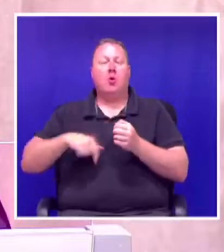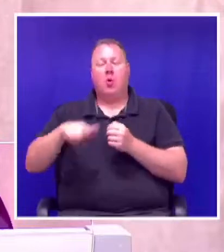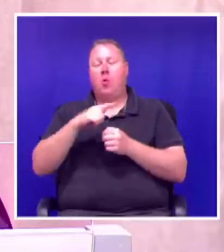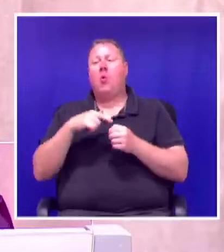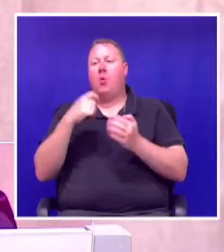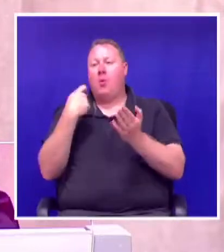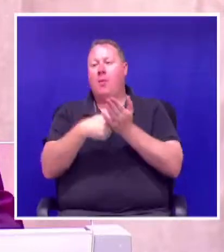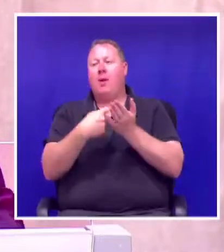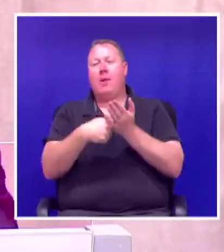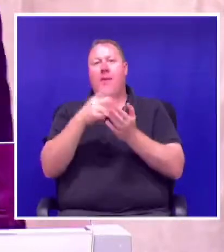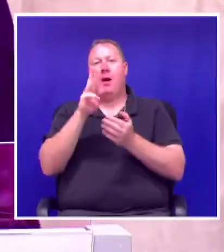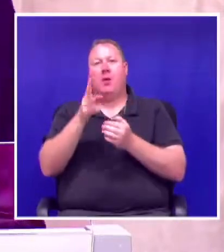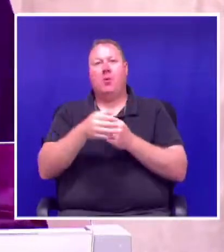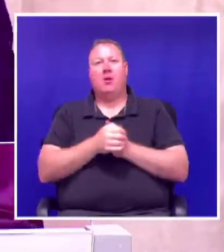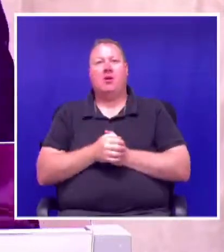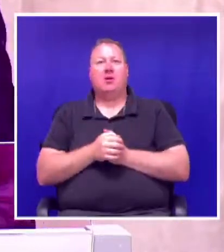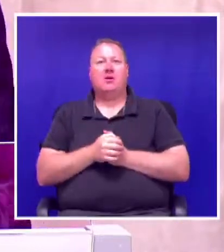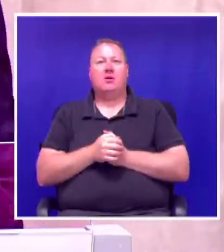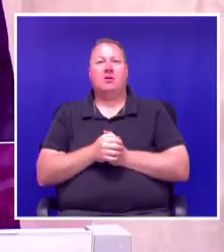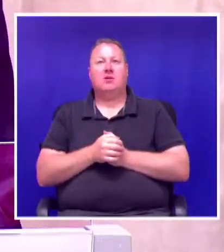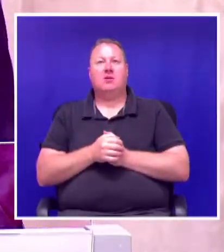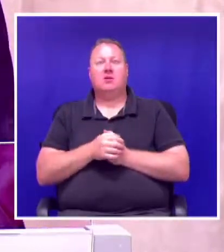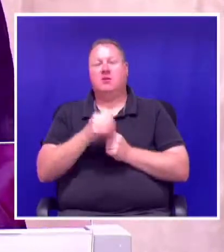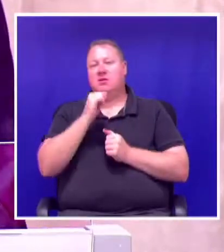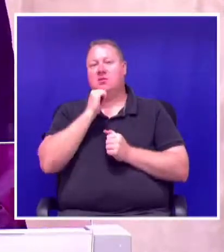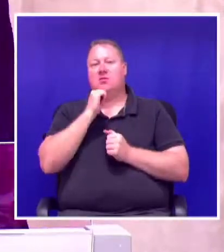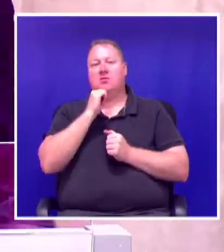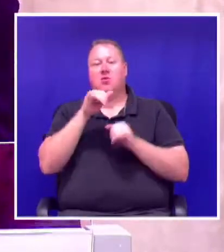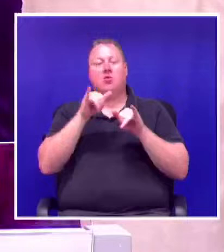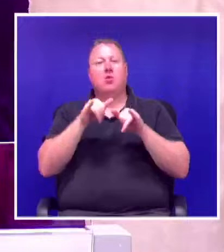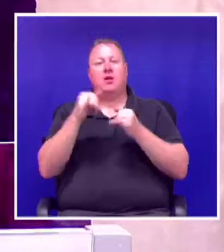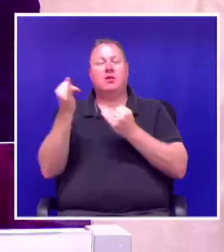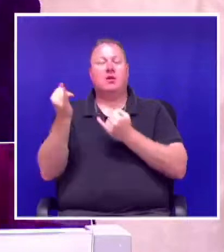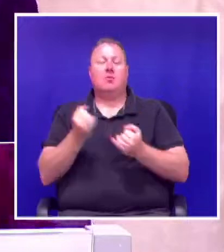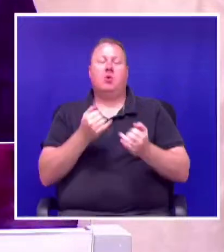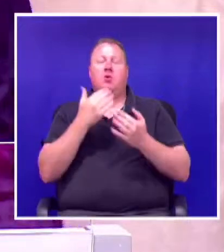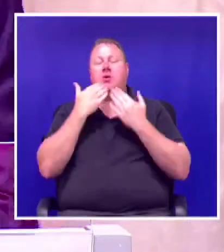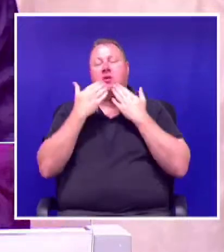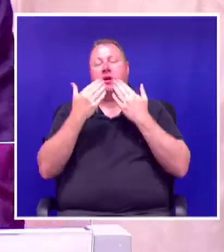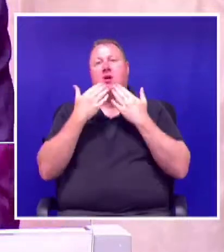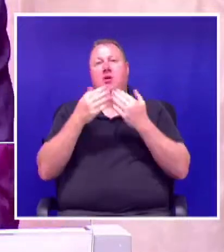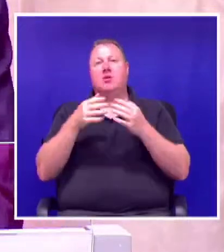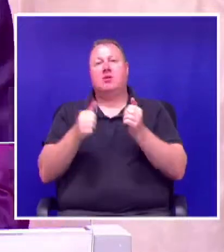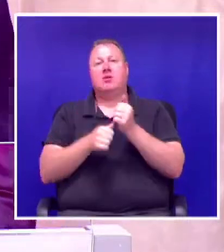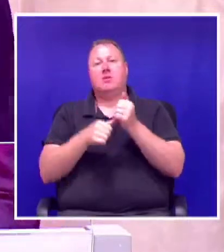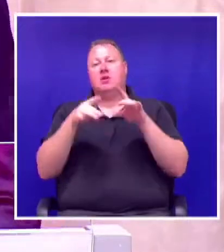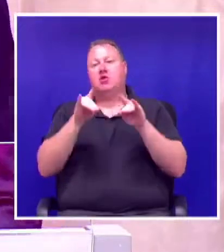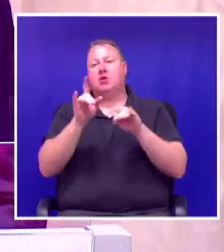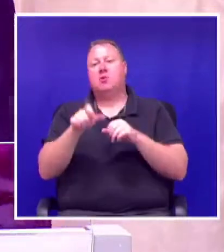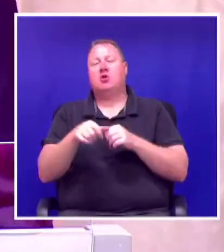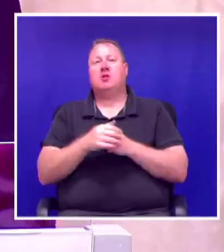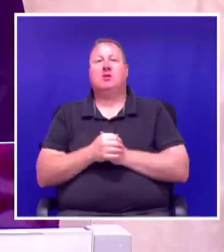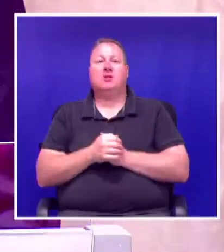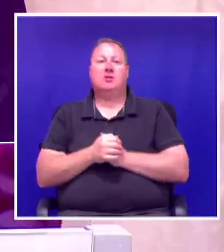buy them. We won't be waiting for imports. Thank you very much, Deputy Chairperson. Thank you very